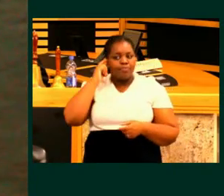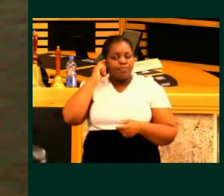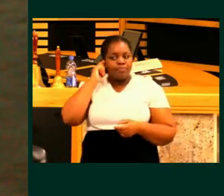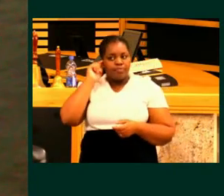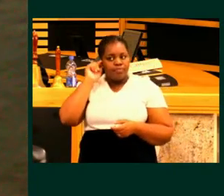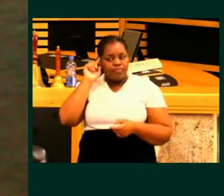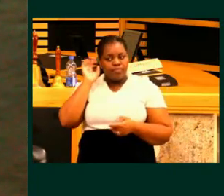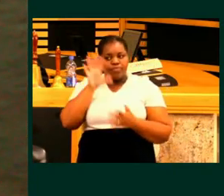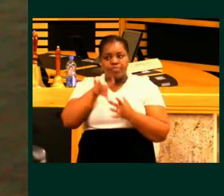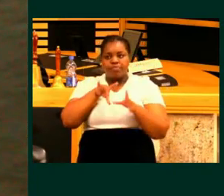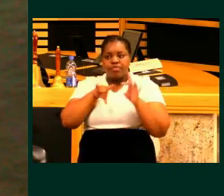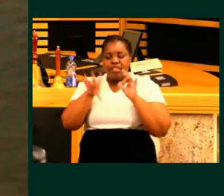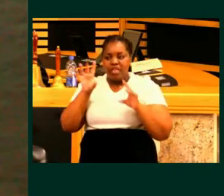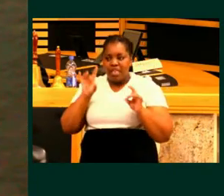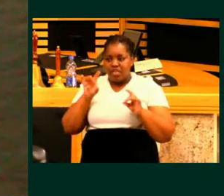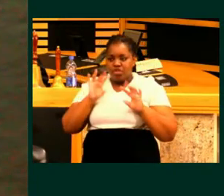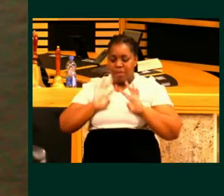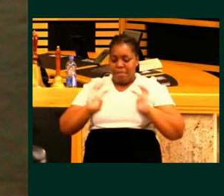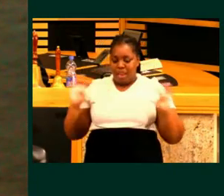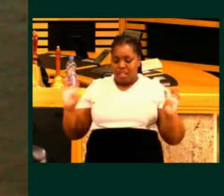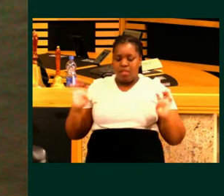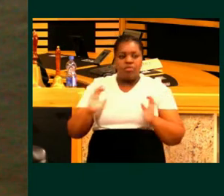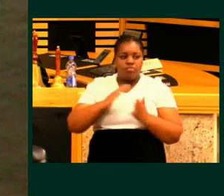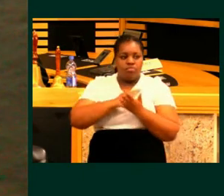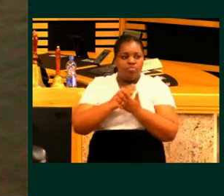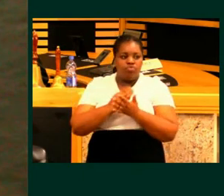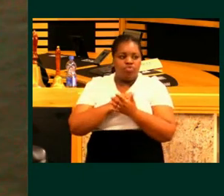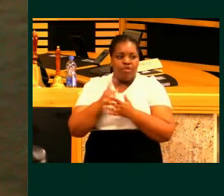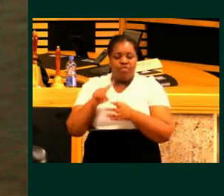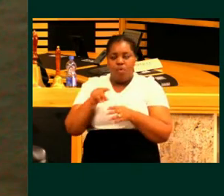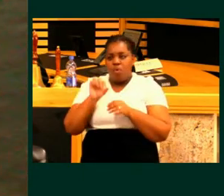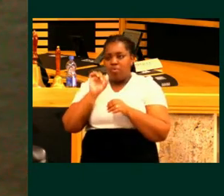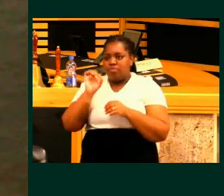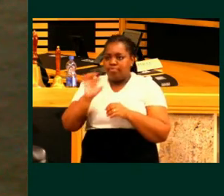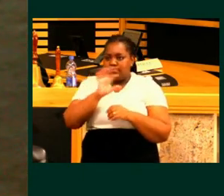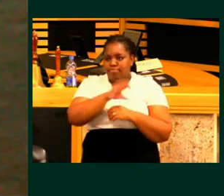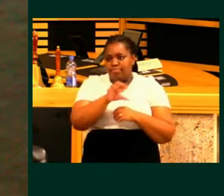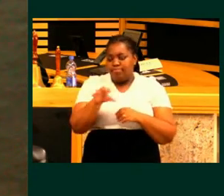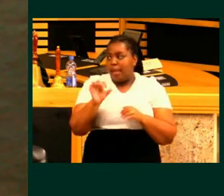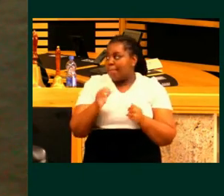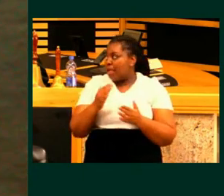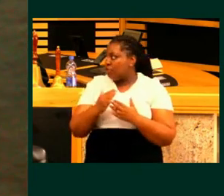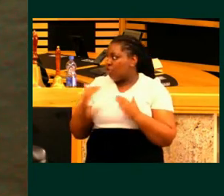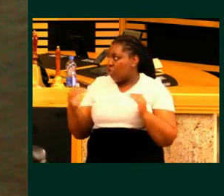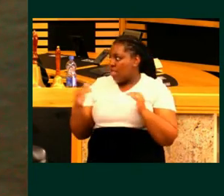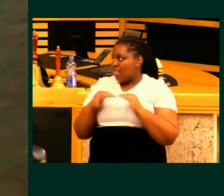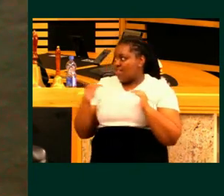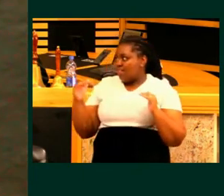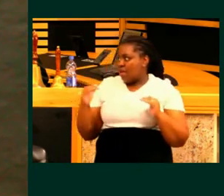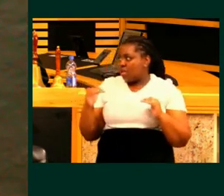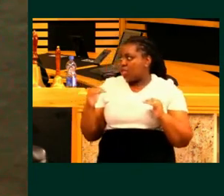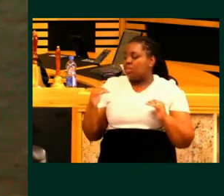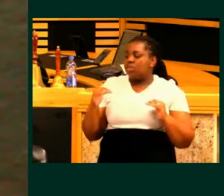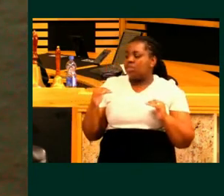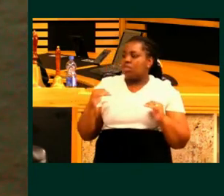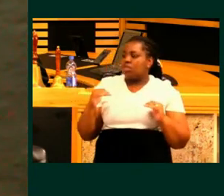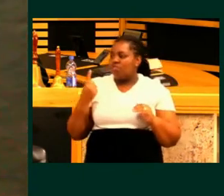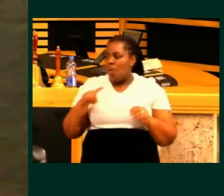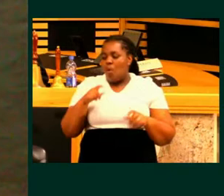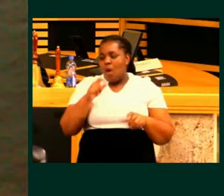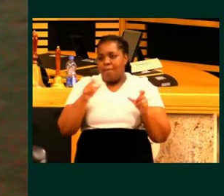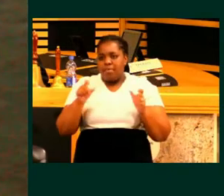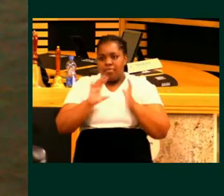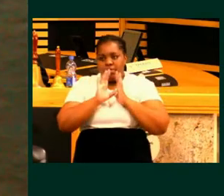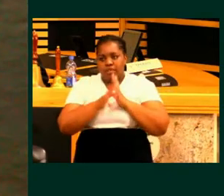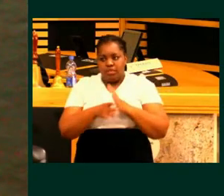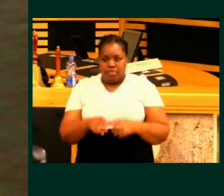of selection panel to share the equity status of the respective area and to ensure fairness with regards to people with